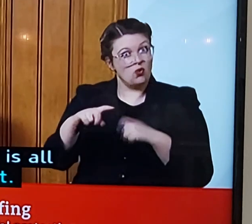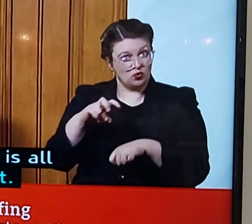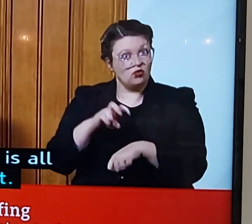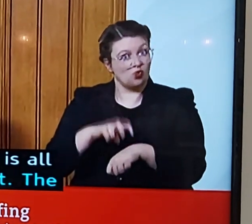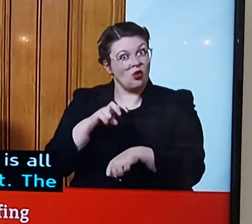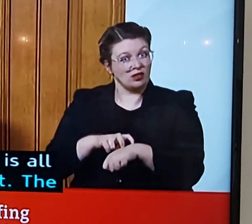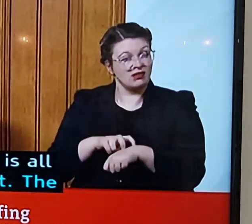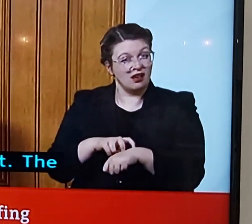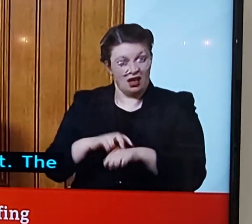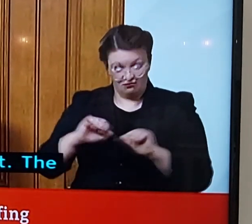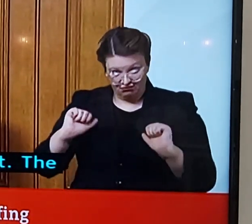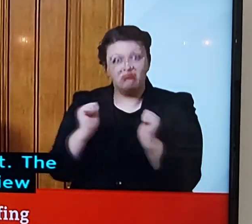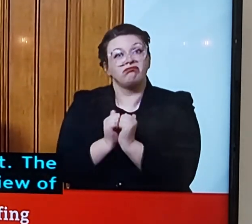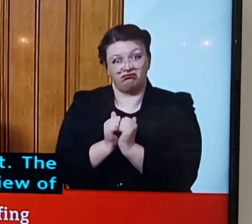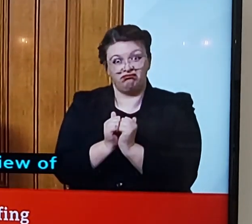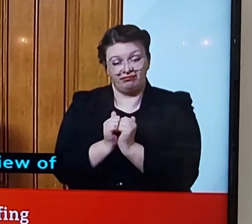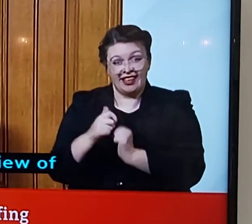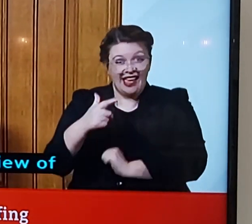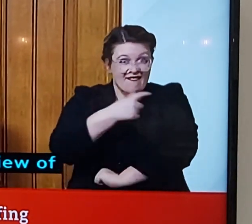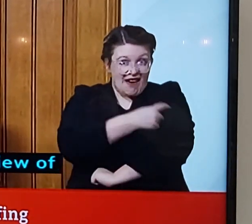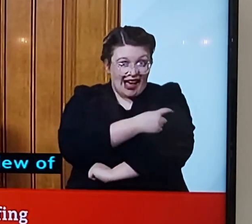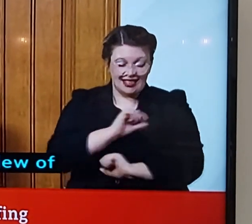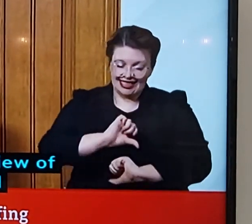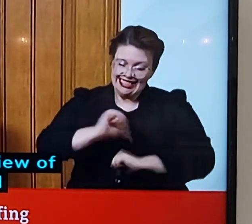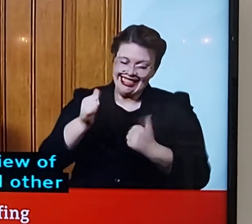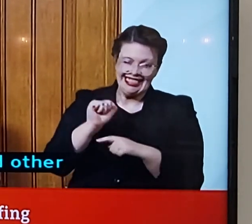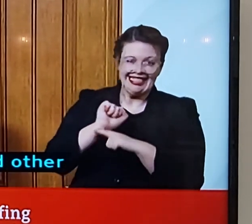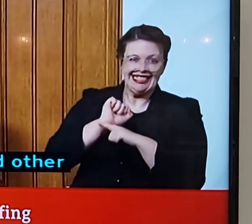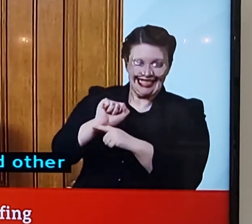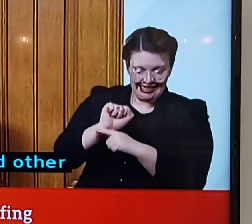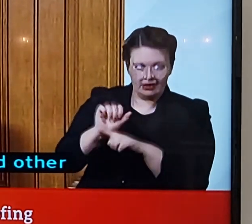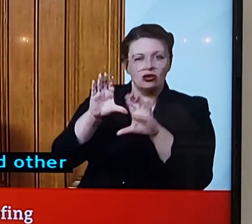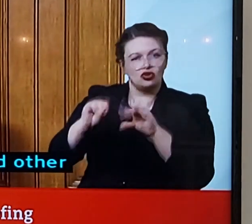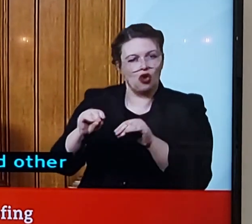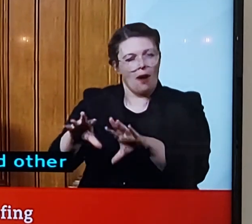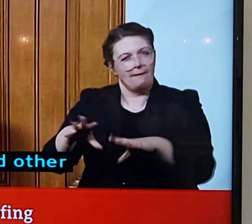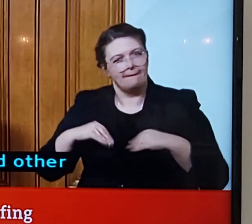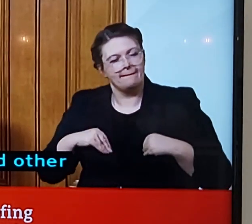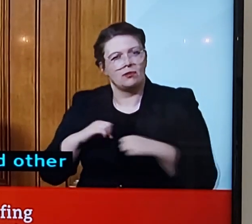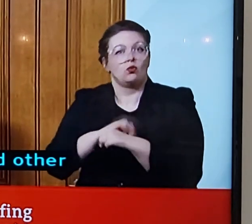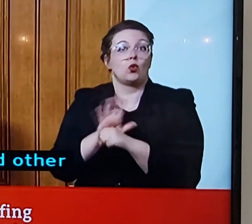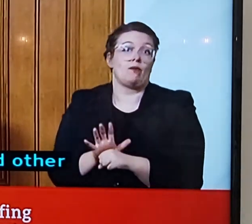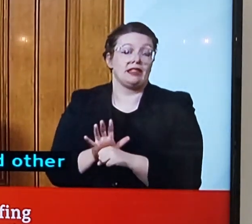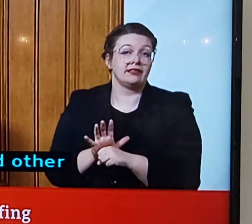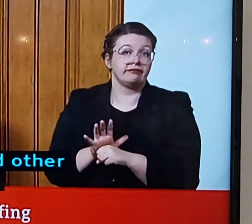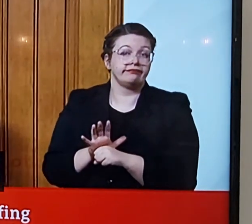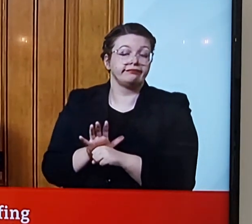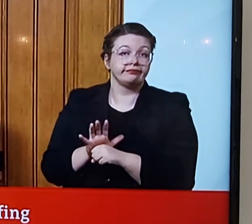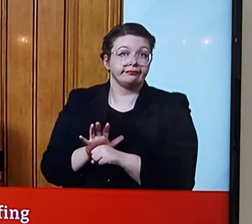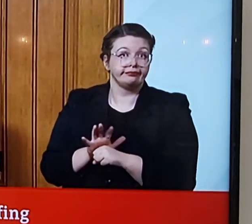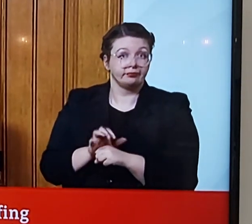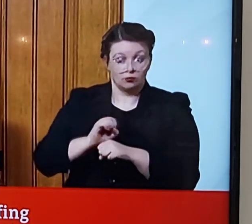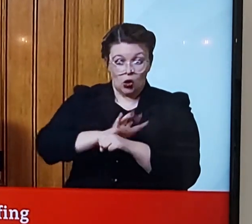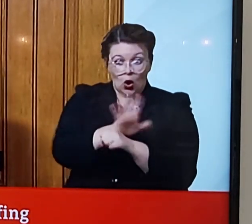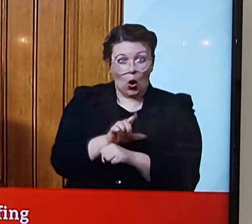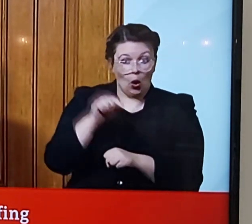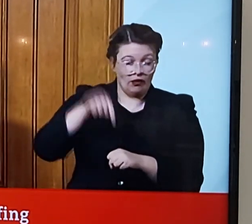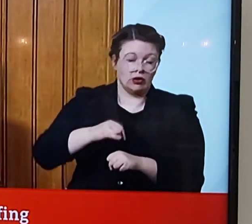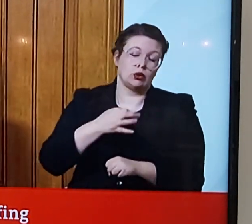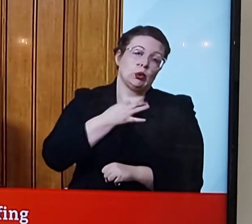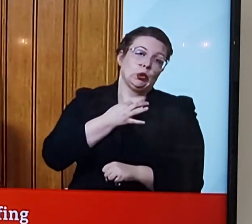these vaccines are highly effective against a dangerous infection that is common, and they are